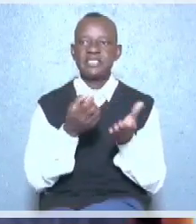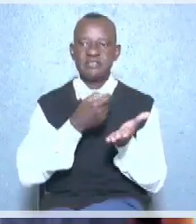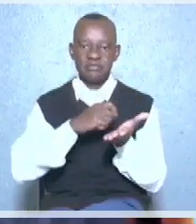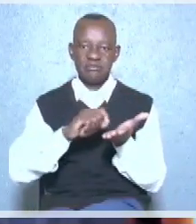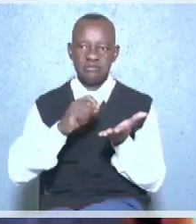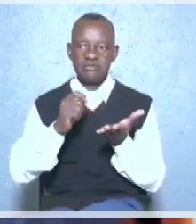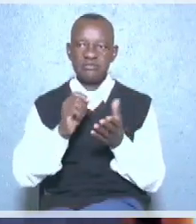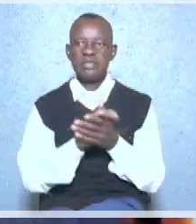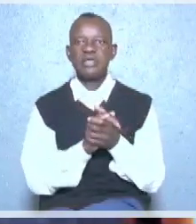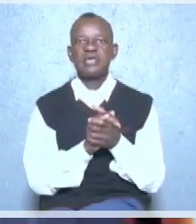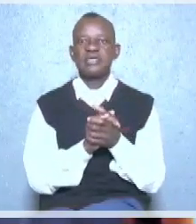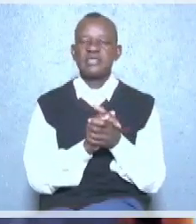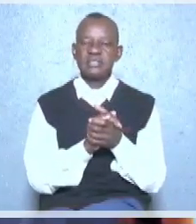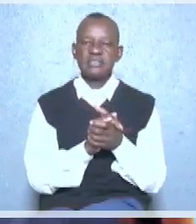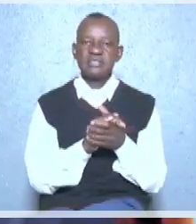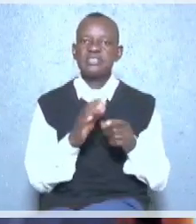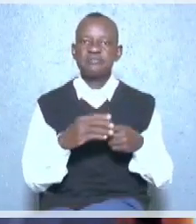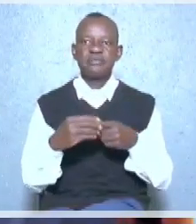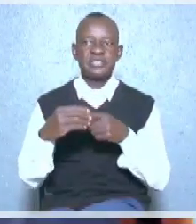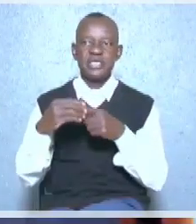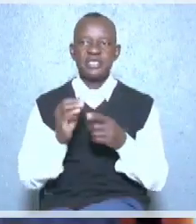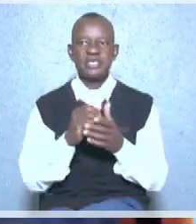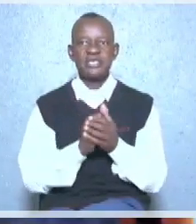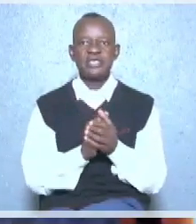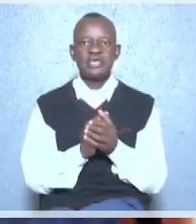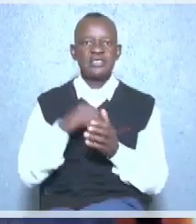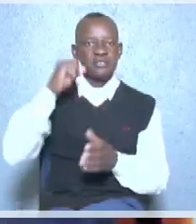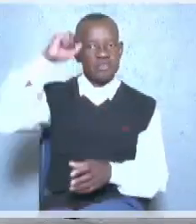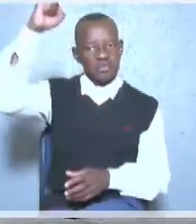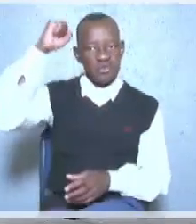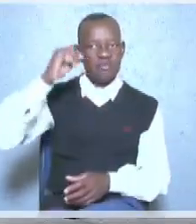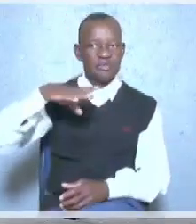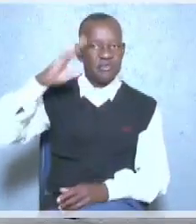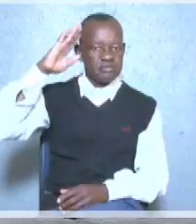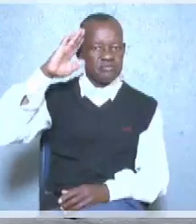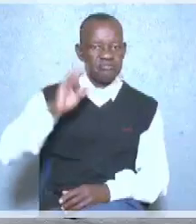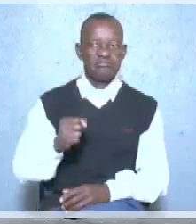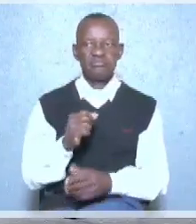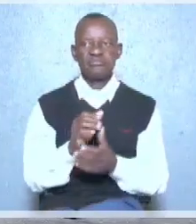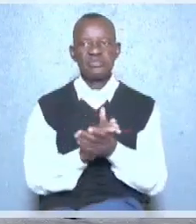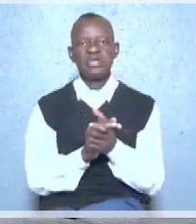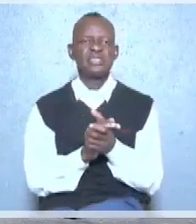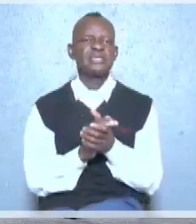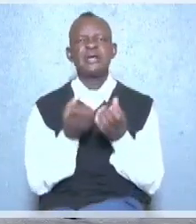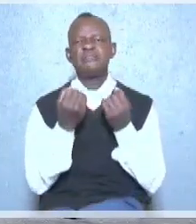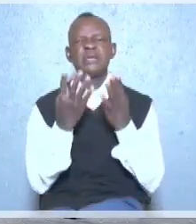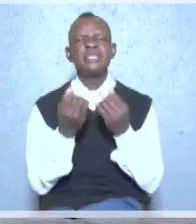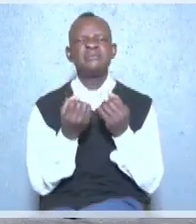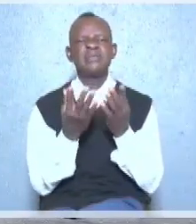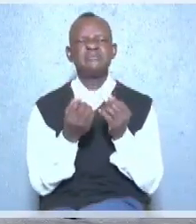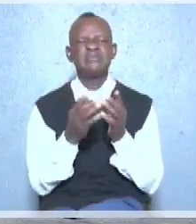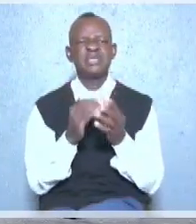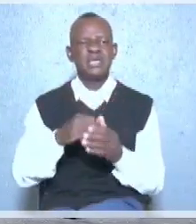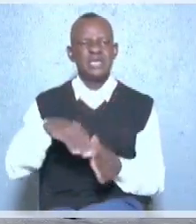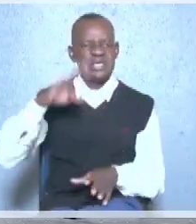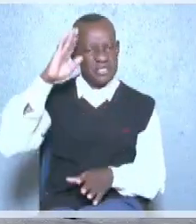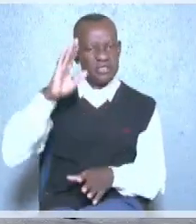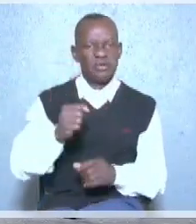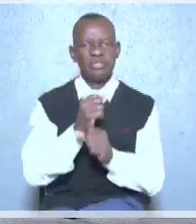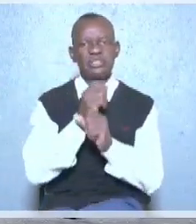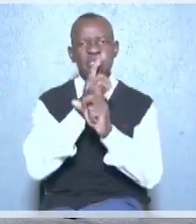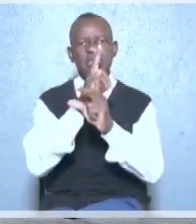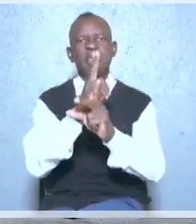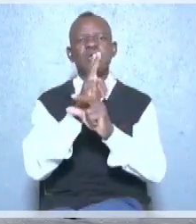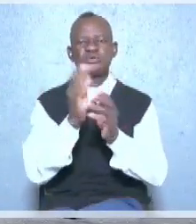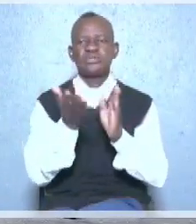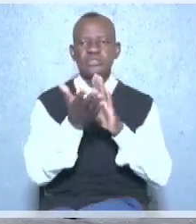they were still in their hundreds, if not thousands. Yeah. And all those people's stories needed to be told. Absolutely. How many films will you not be able to tell